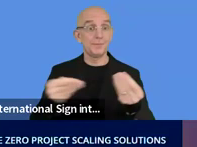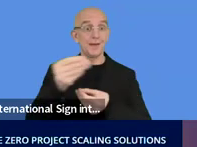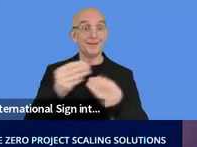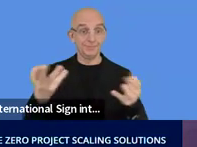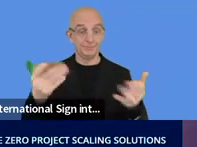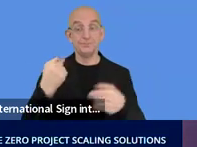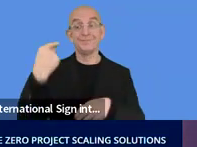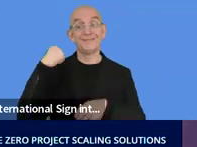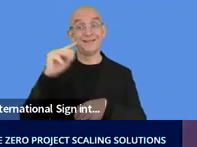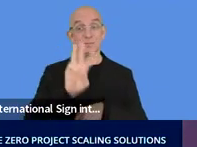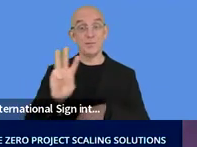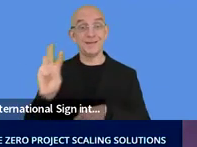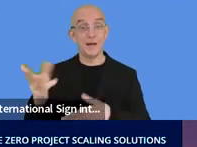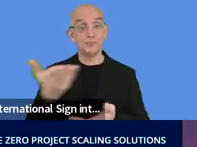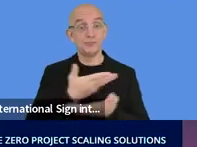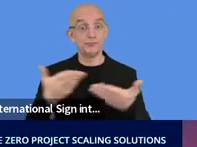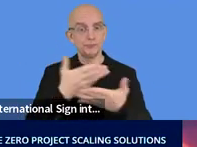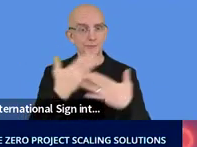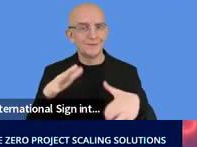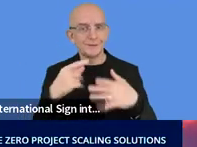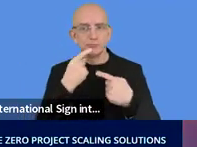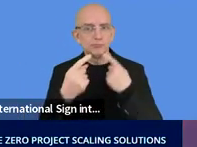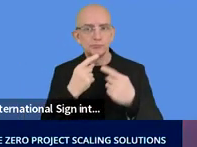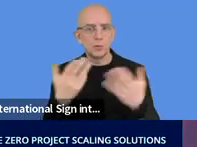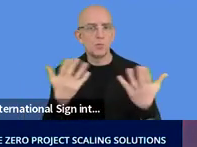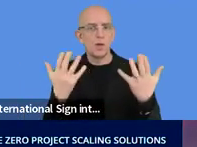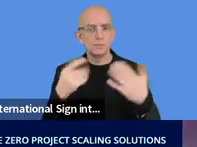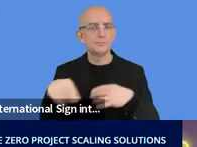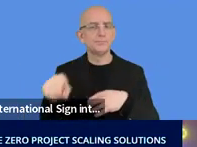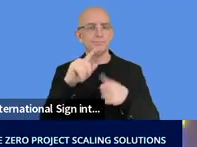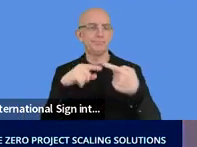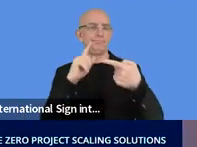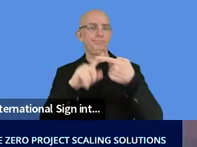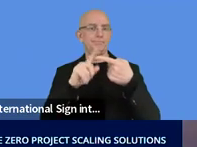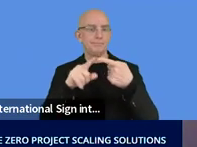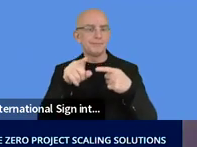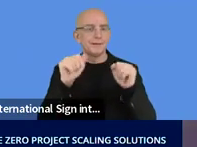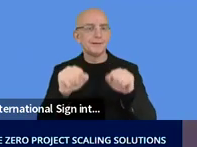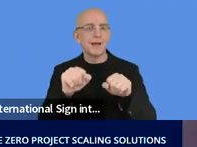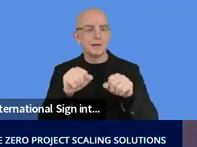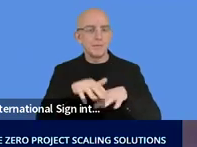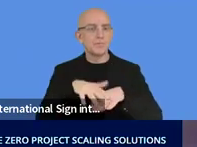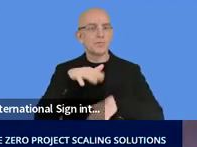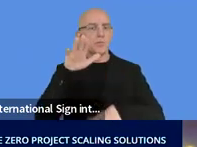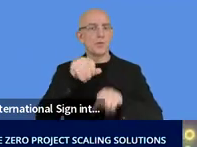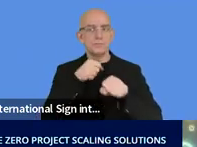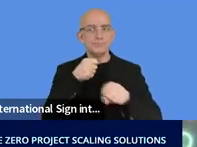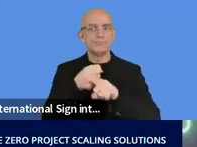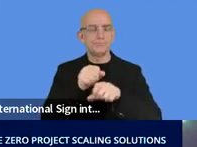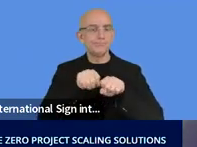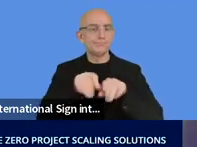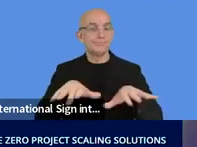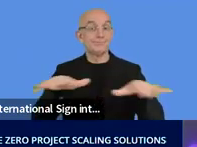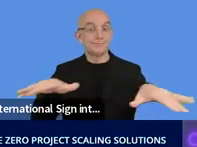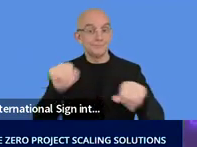get funding, and that webinar has been recorded. And it will be uploaded to the Zero Project website in